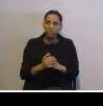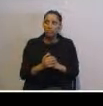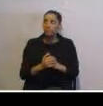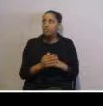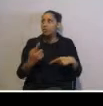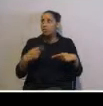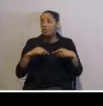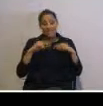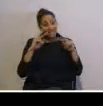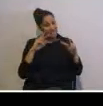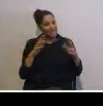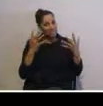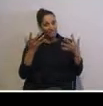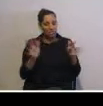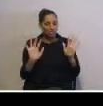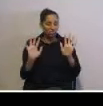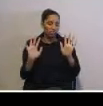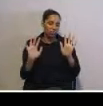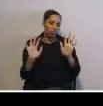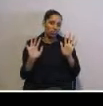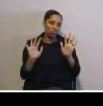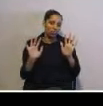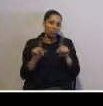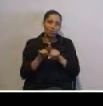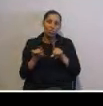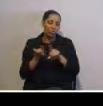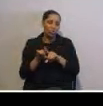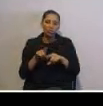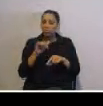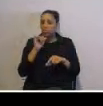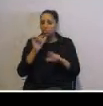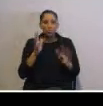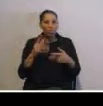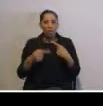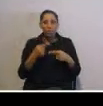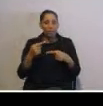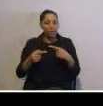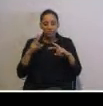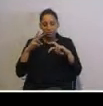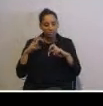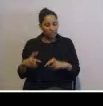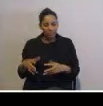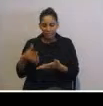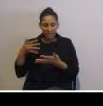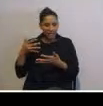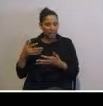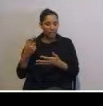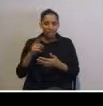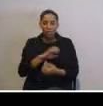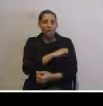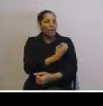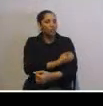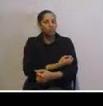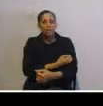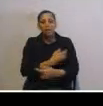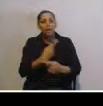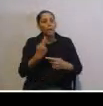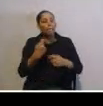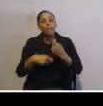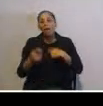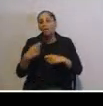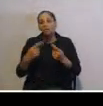we've seen also, I'm not going to talk about conducting a study on energy market prices, because I think no one